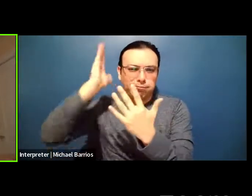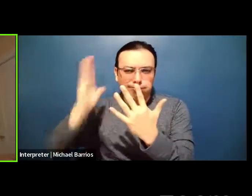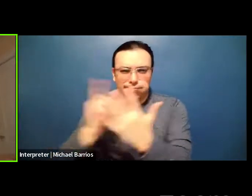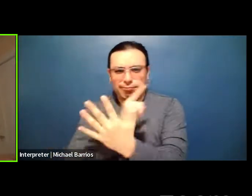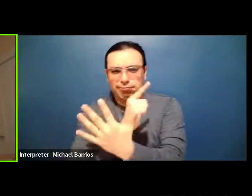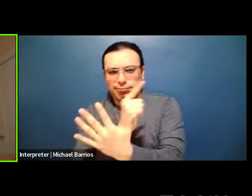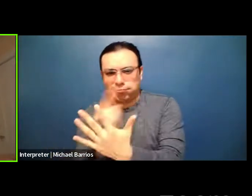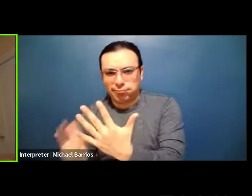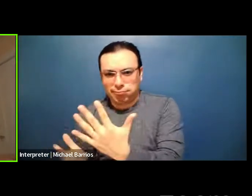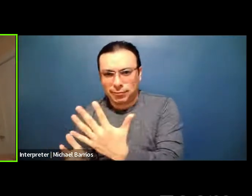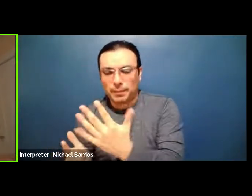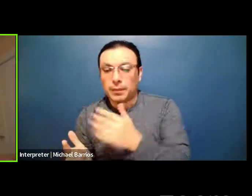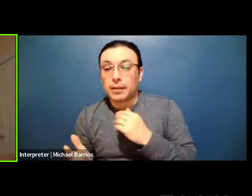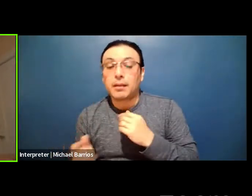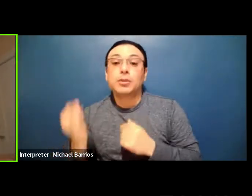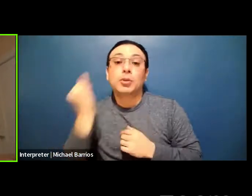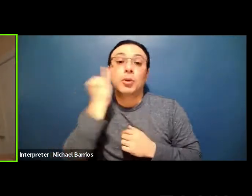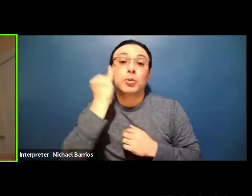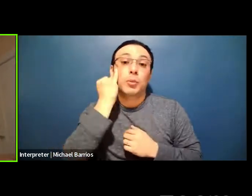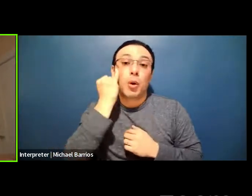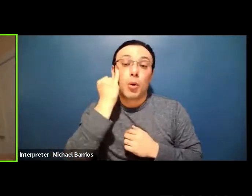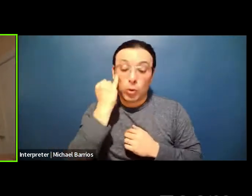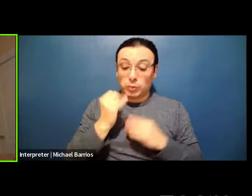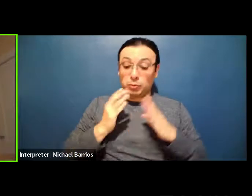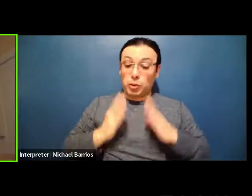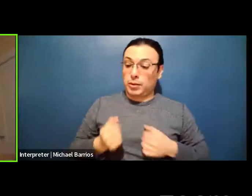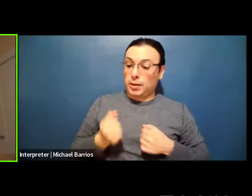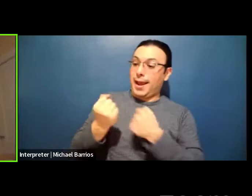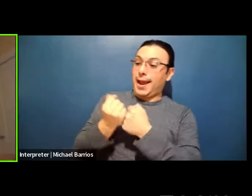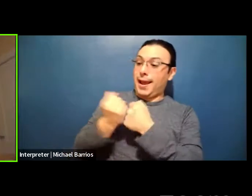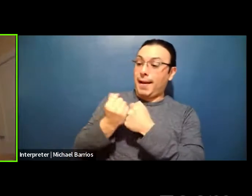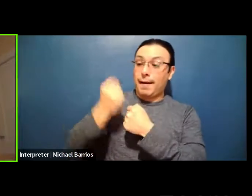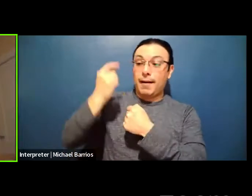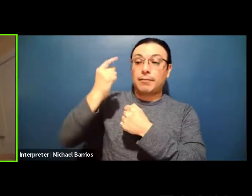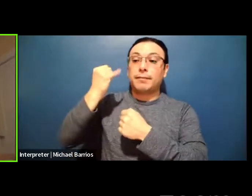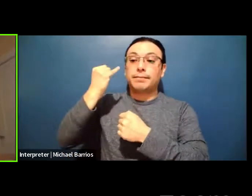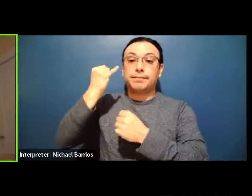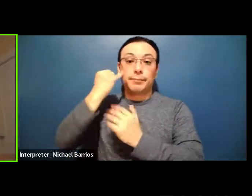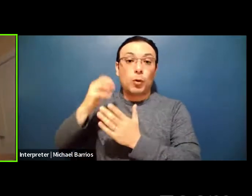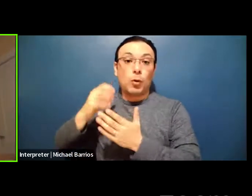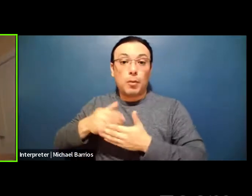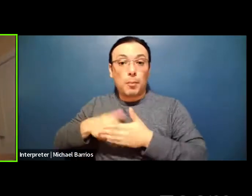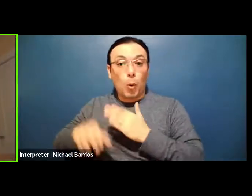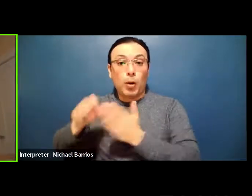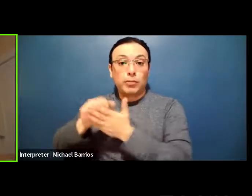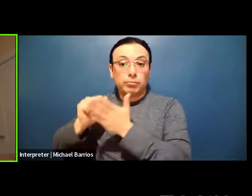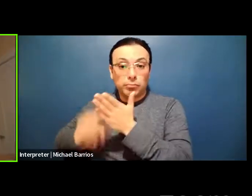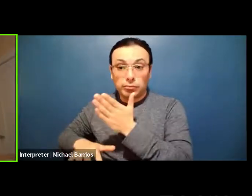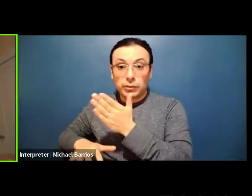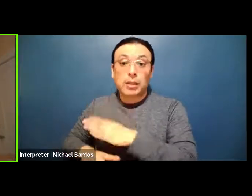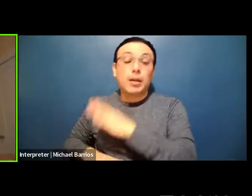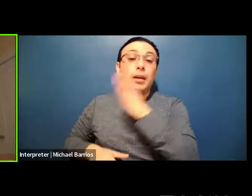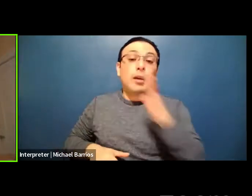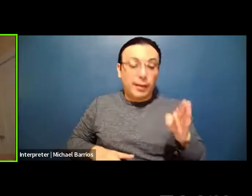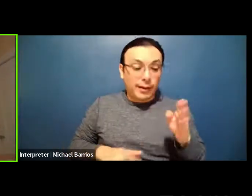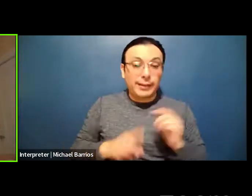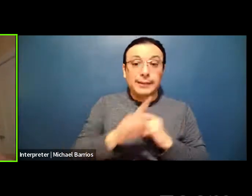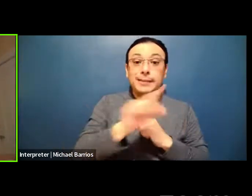who are advocates for reproductive choice and who are also advocates for disability